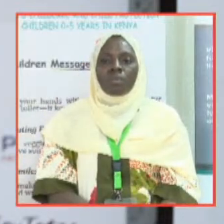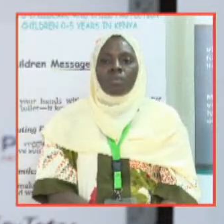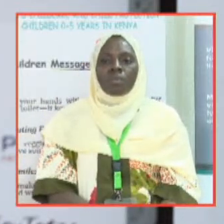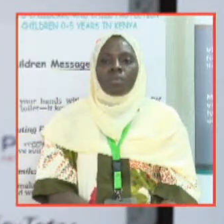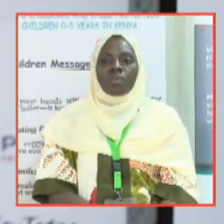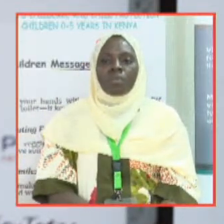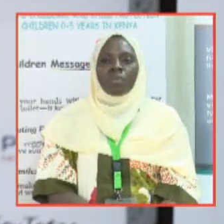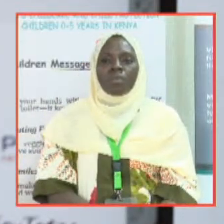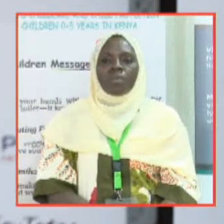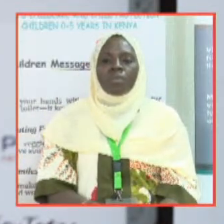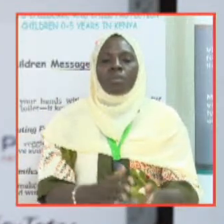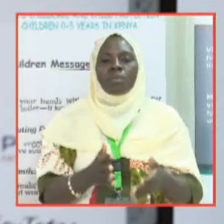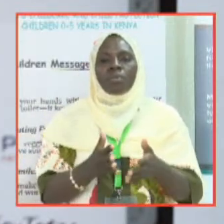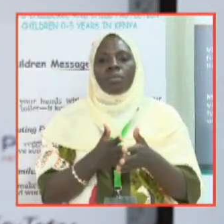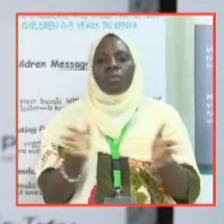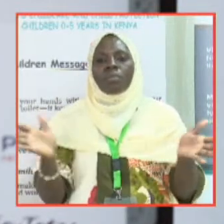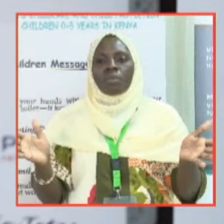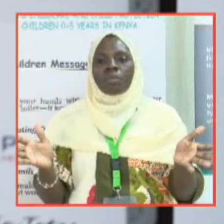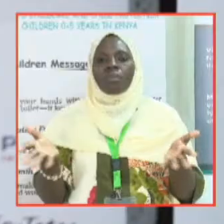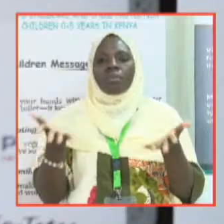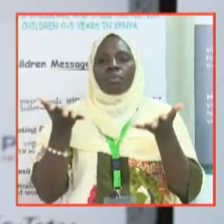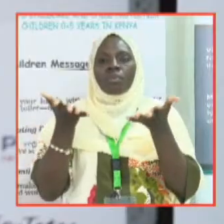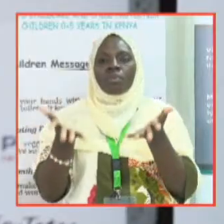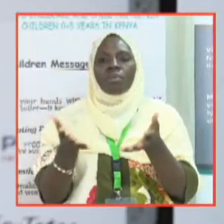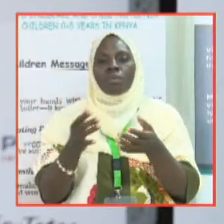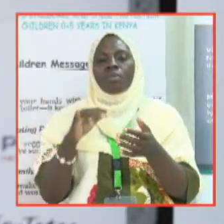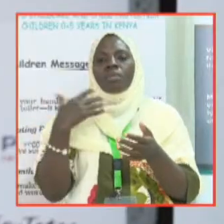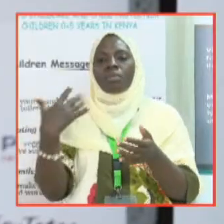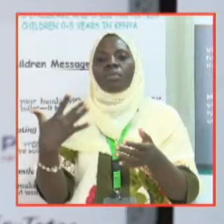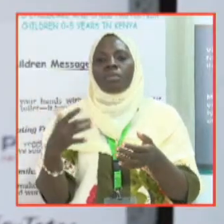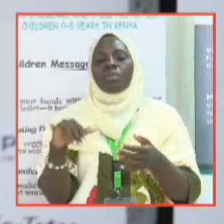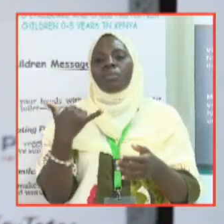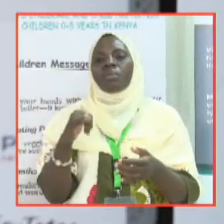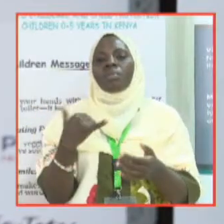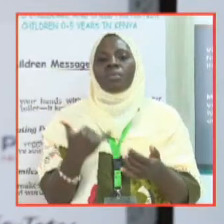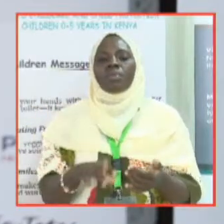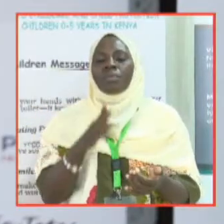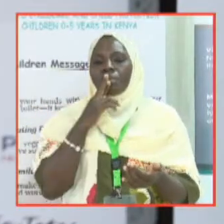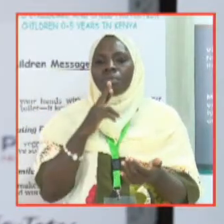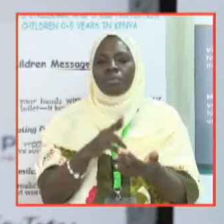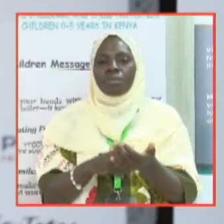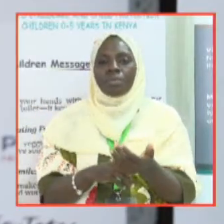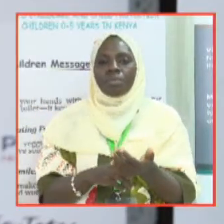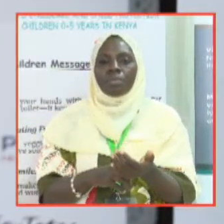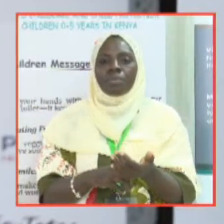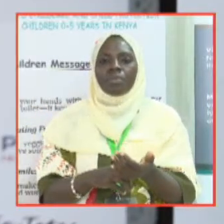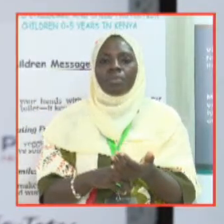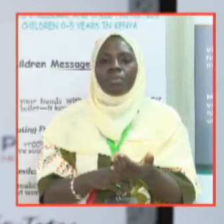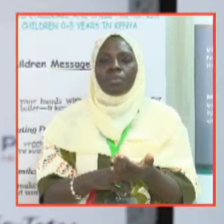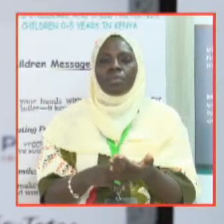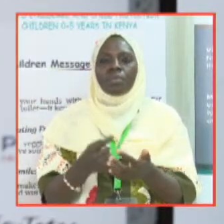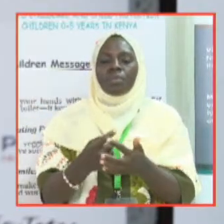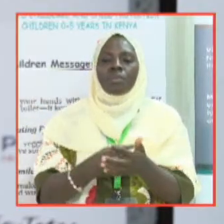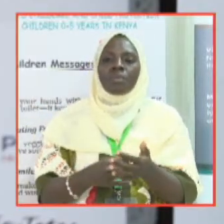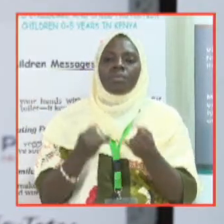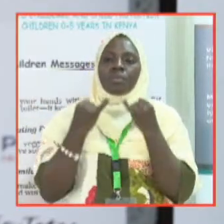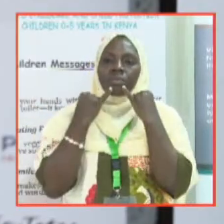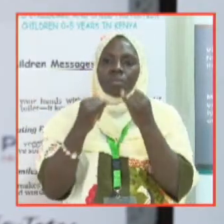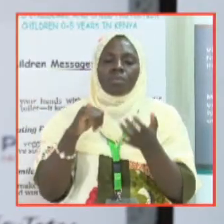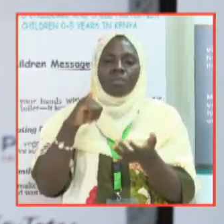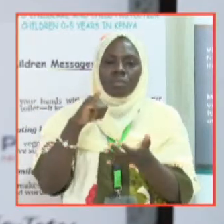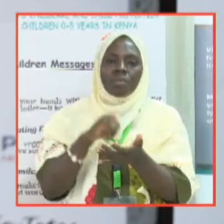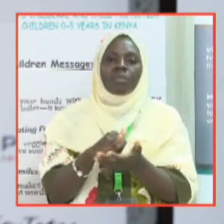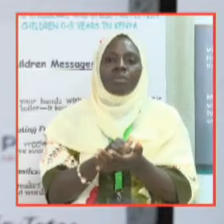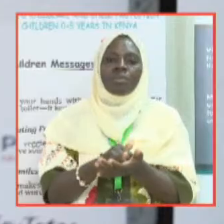available documents, we were not able to get access to them. So we are reporting from information that we got from